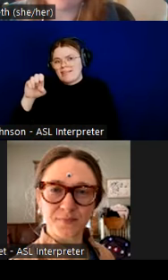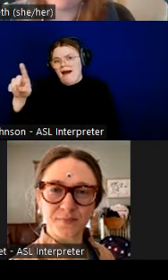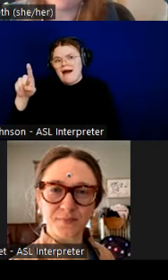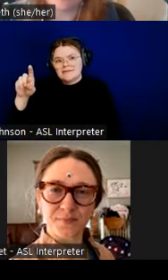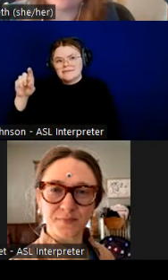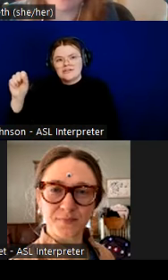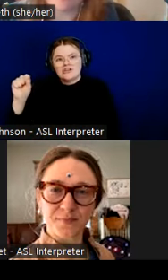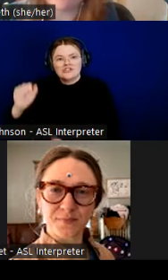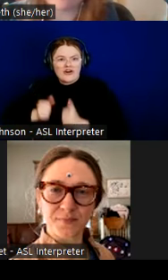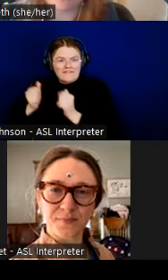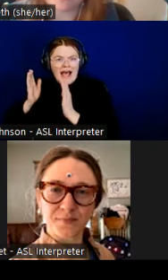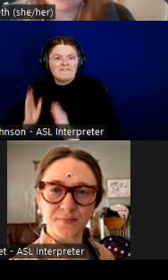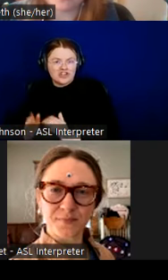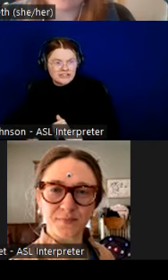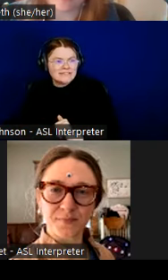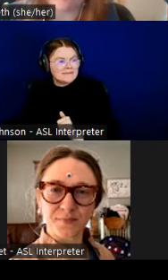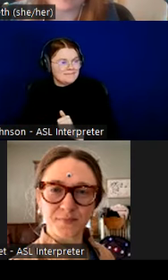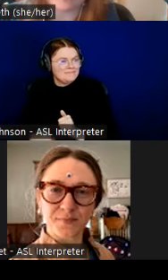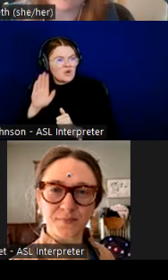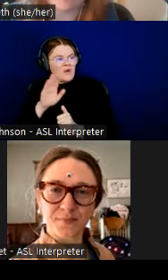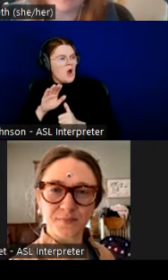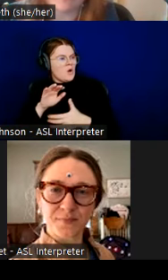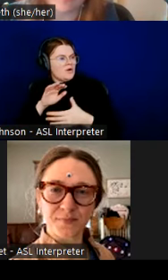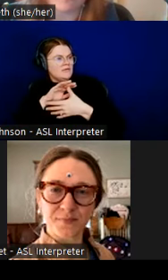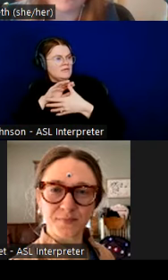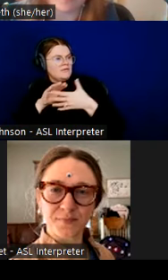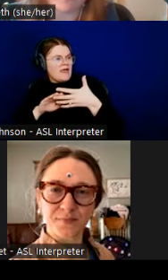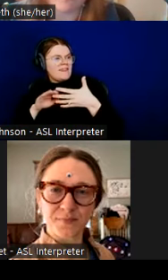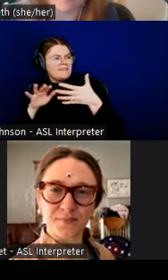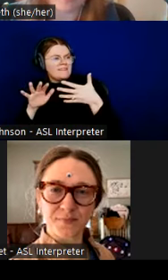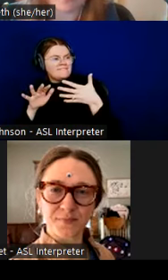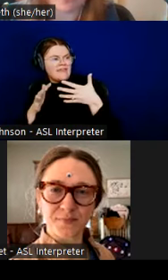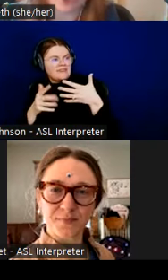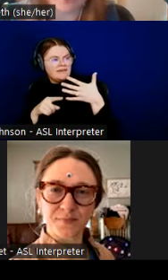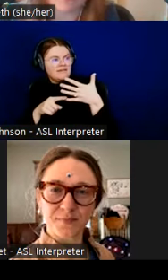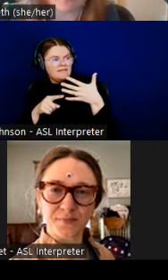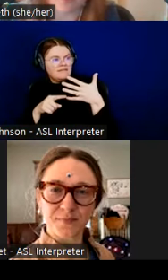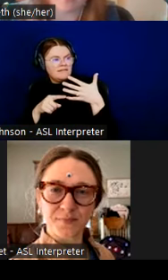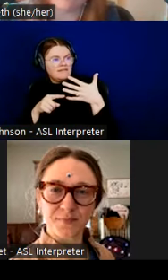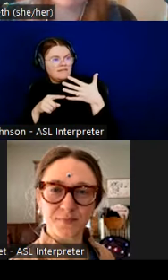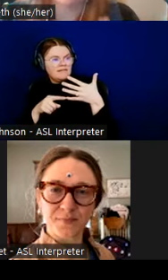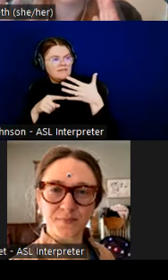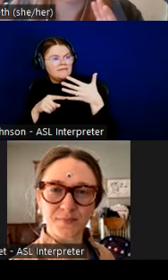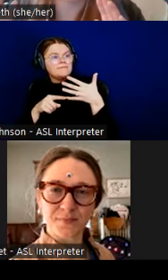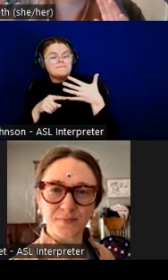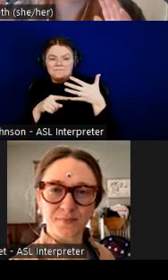see about midway down the page is that webinar series called When Victims of Battering Are Charged with